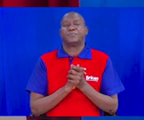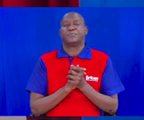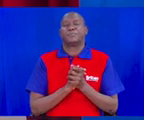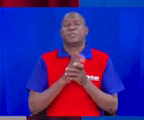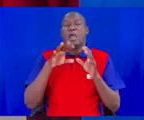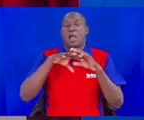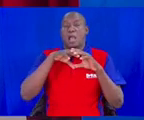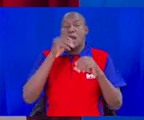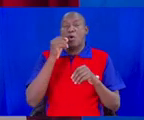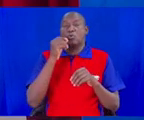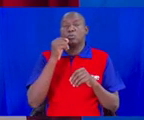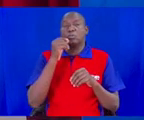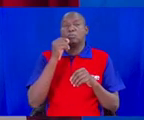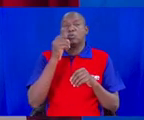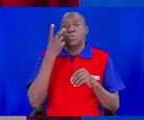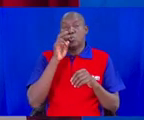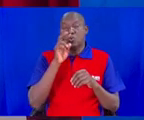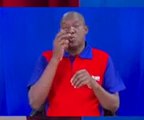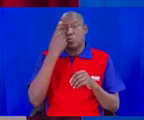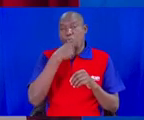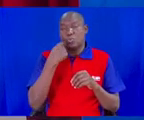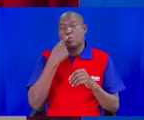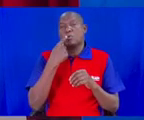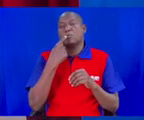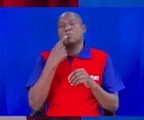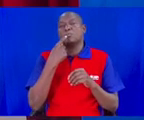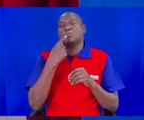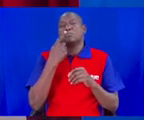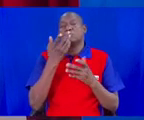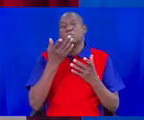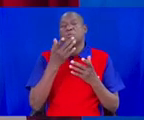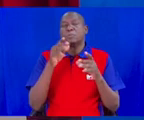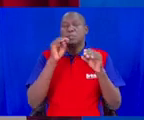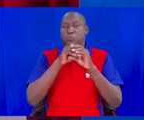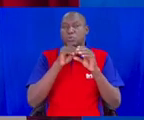of interest rates and where are the deposit rates currently.